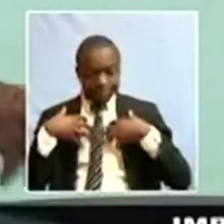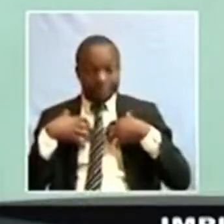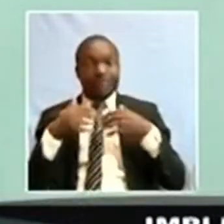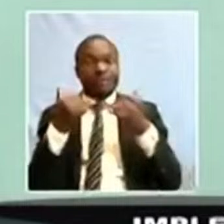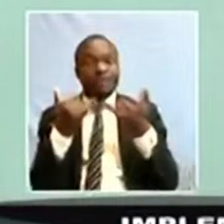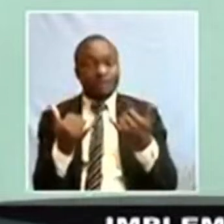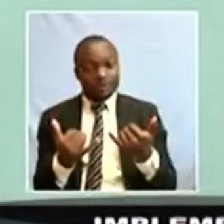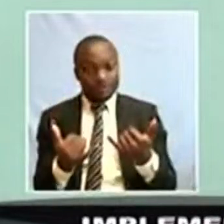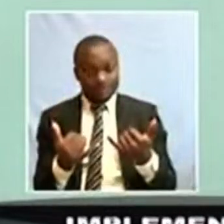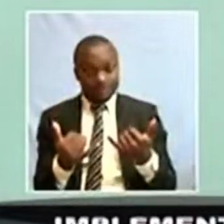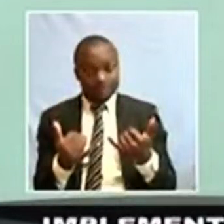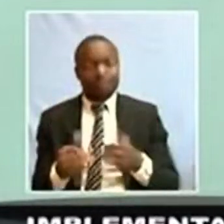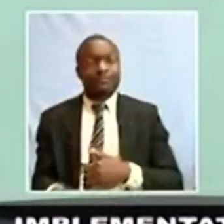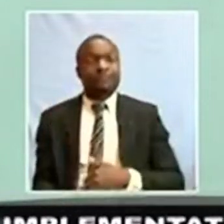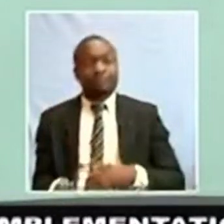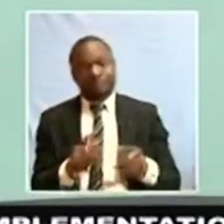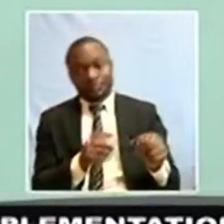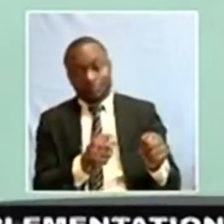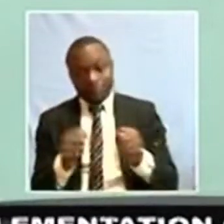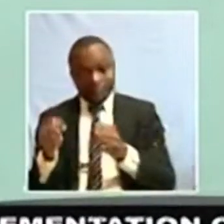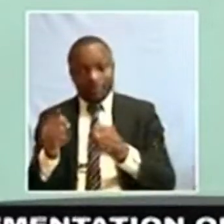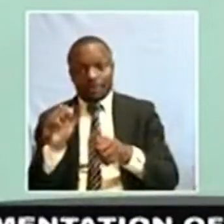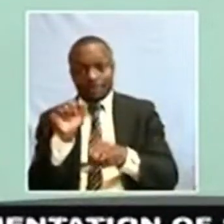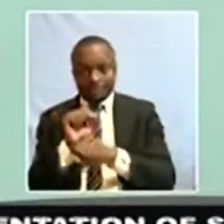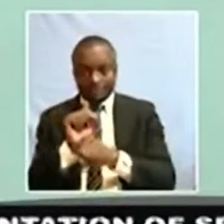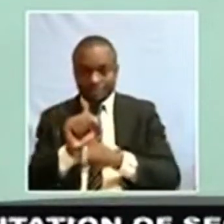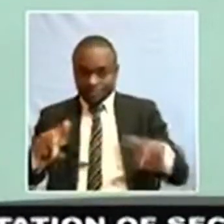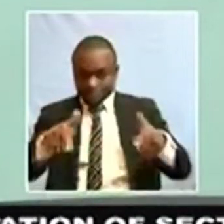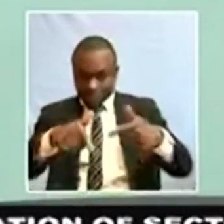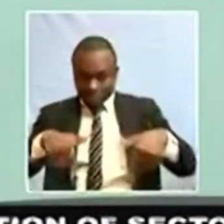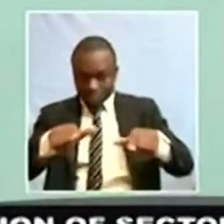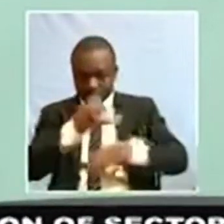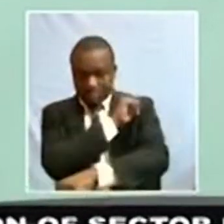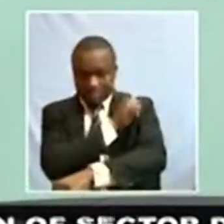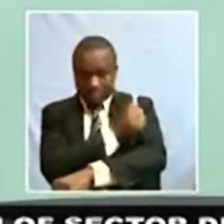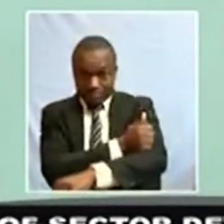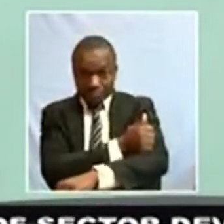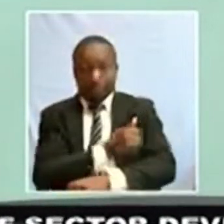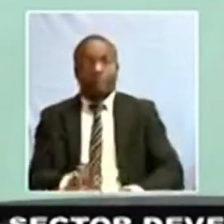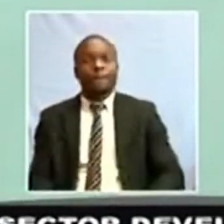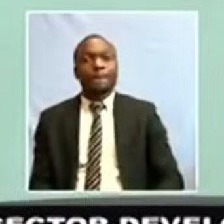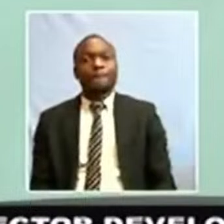Now, the extent of the transfer of function to local authorities, as at